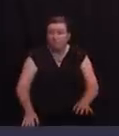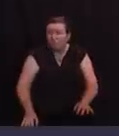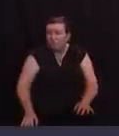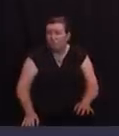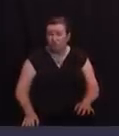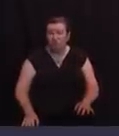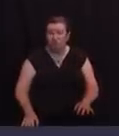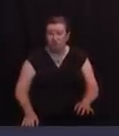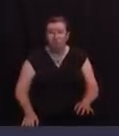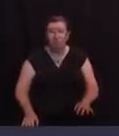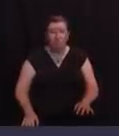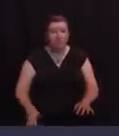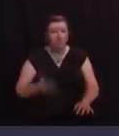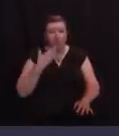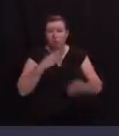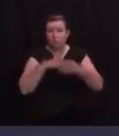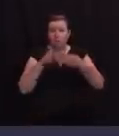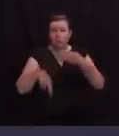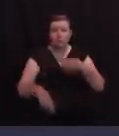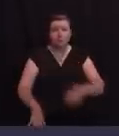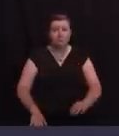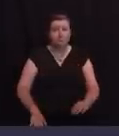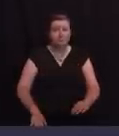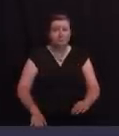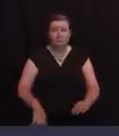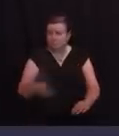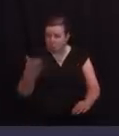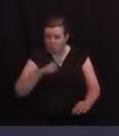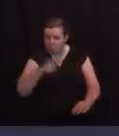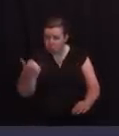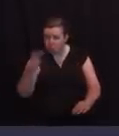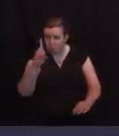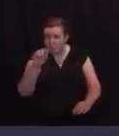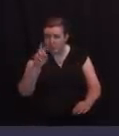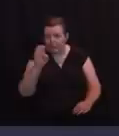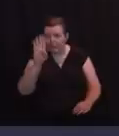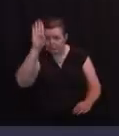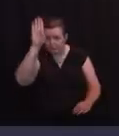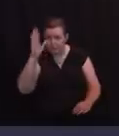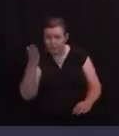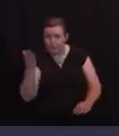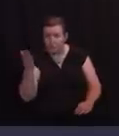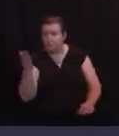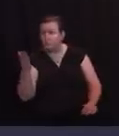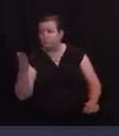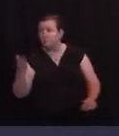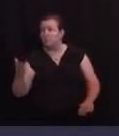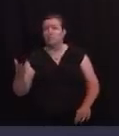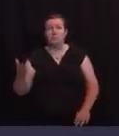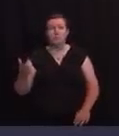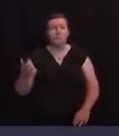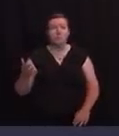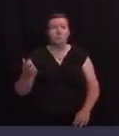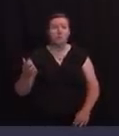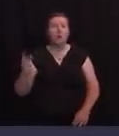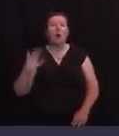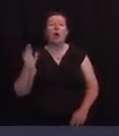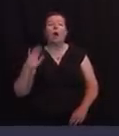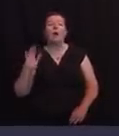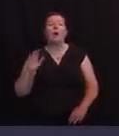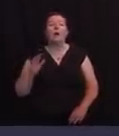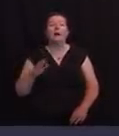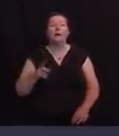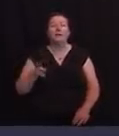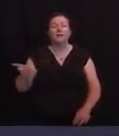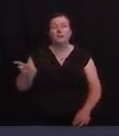So thank you. Dave, although, is it the gentleman to your right should we be deferring to, or? No, actually, he's my bodyguard,